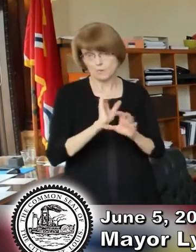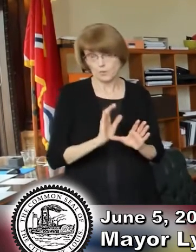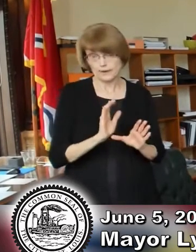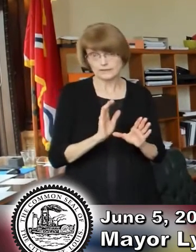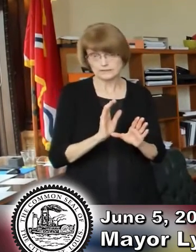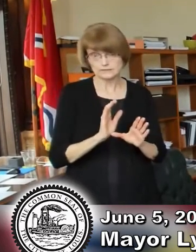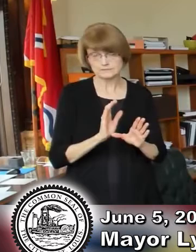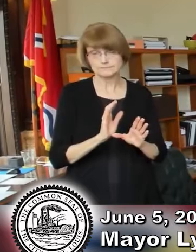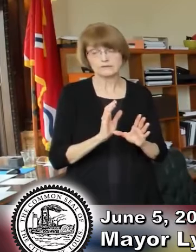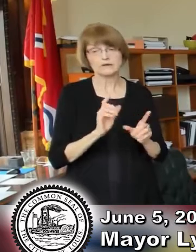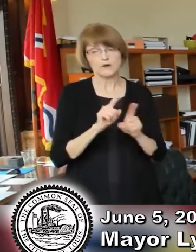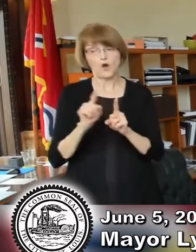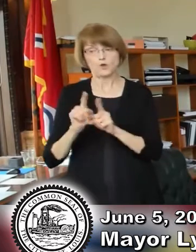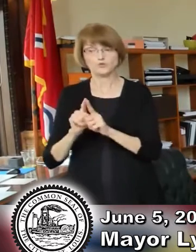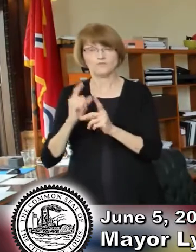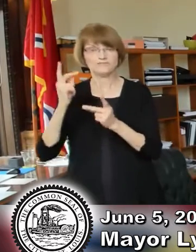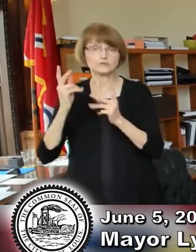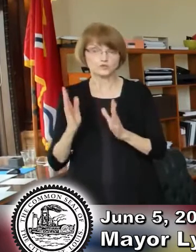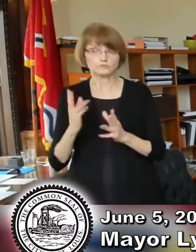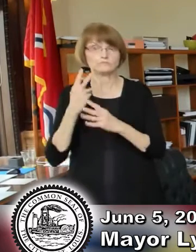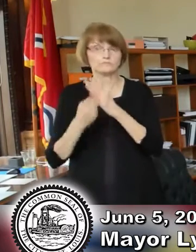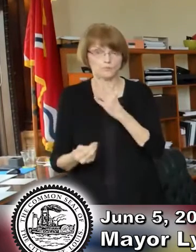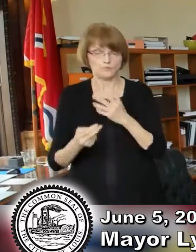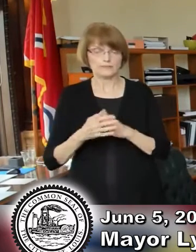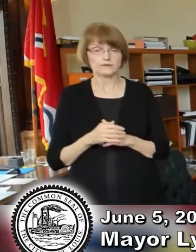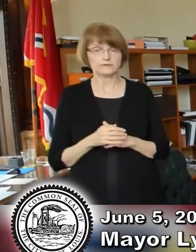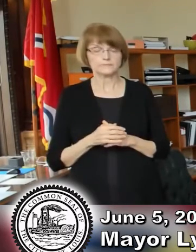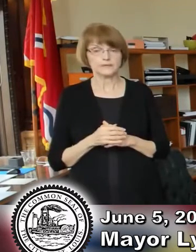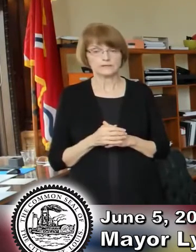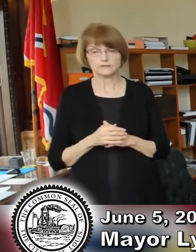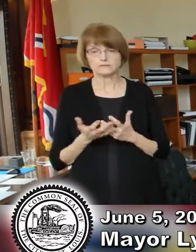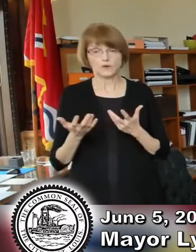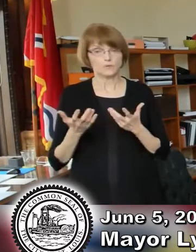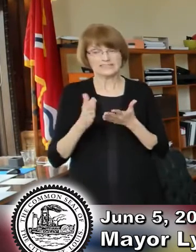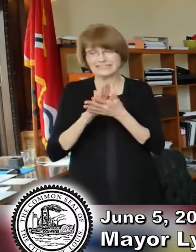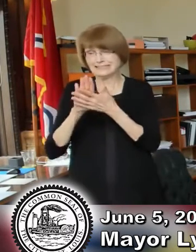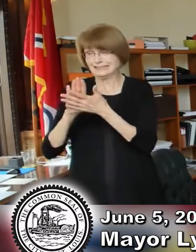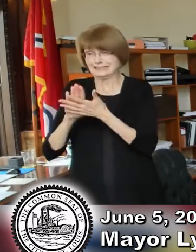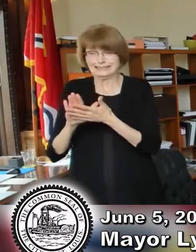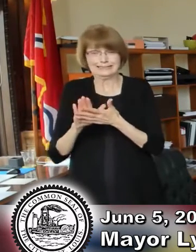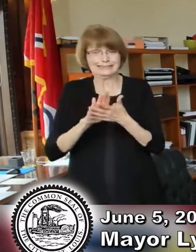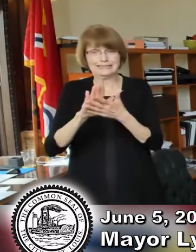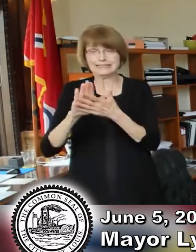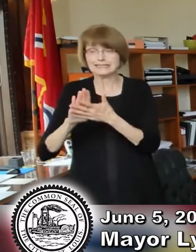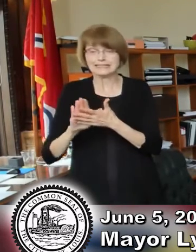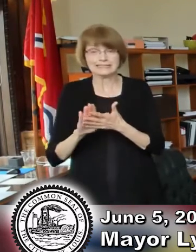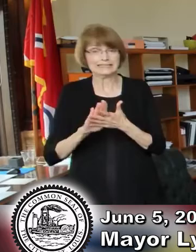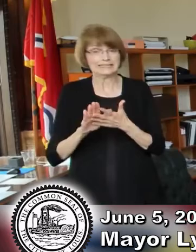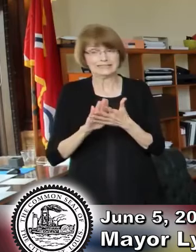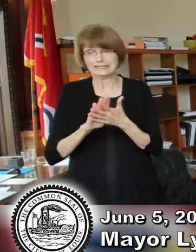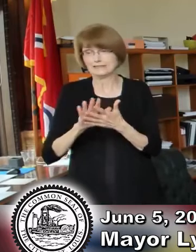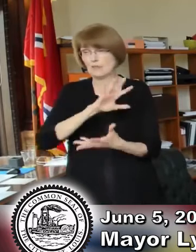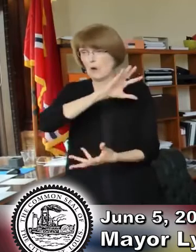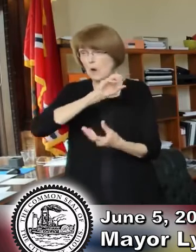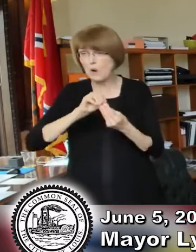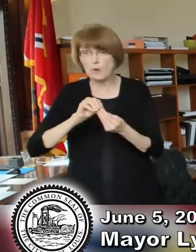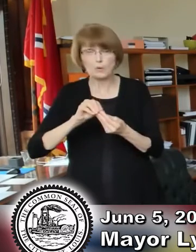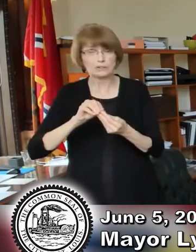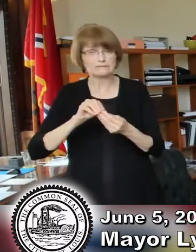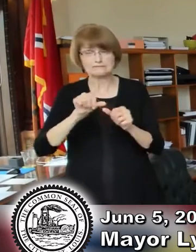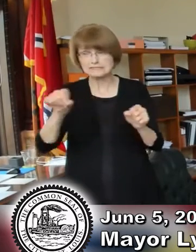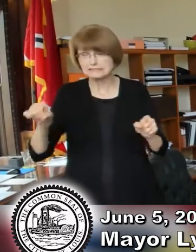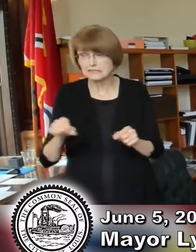but also for their visitors, and then for the cleaning and sanitation of the whole facility,